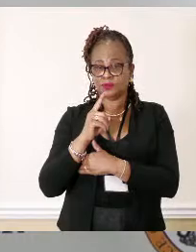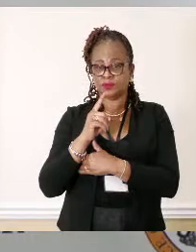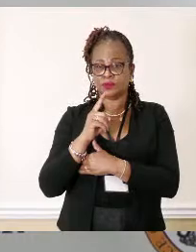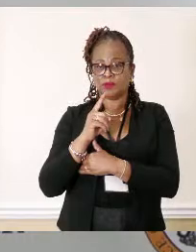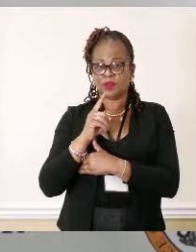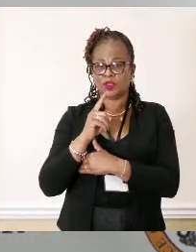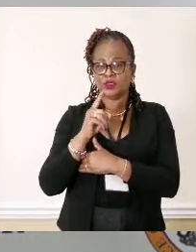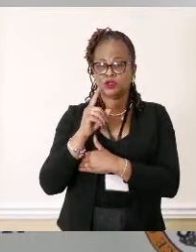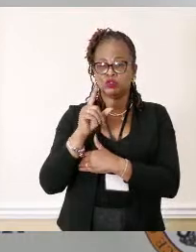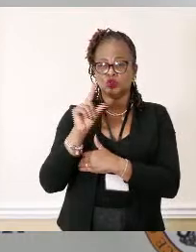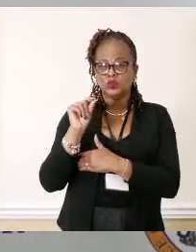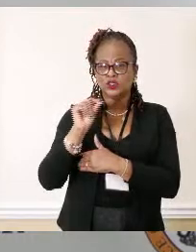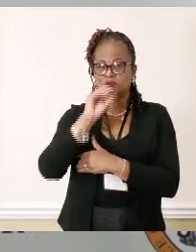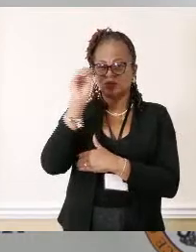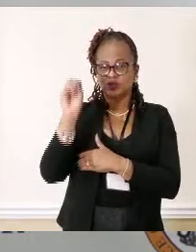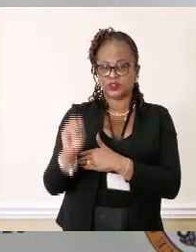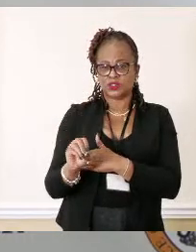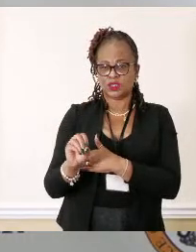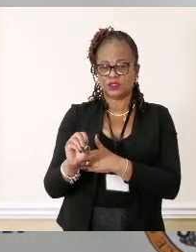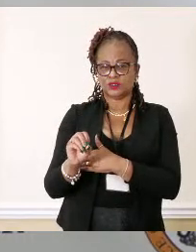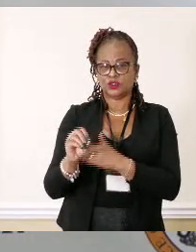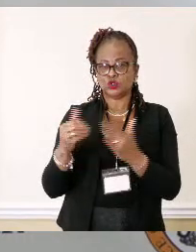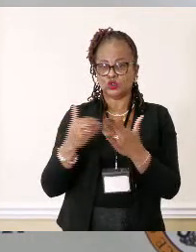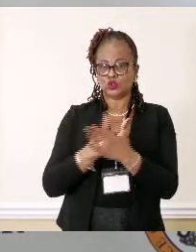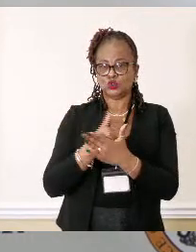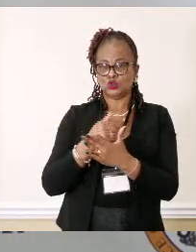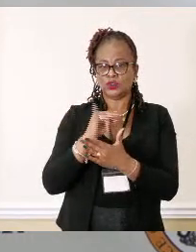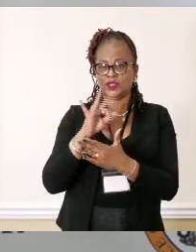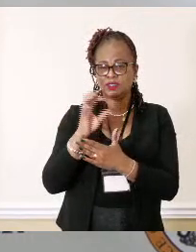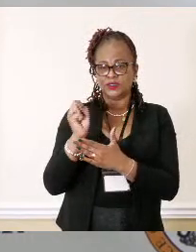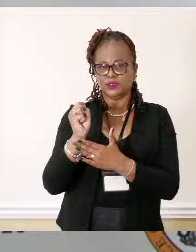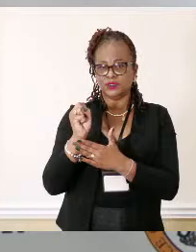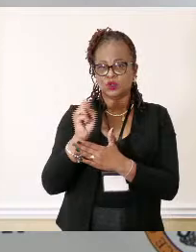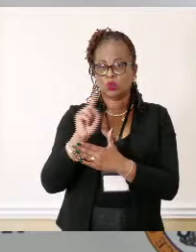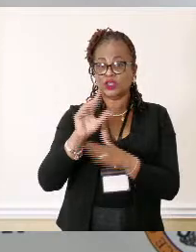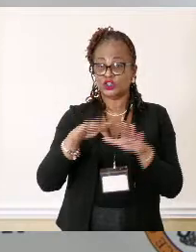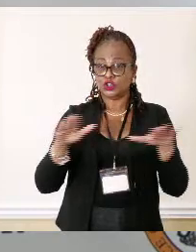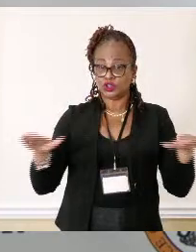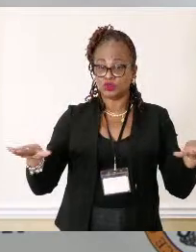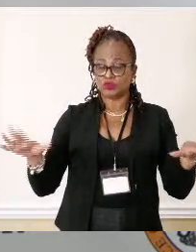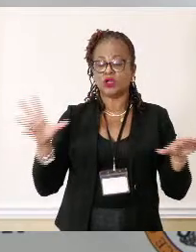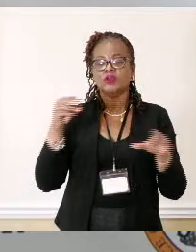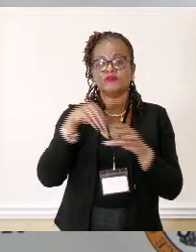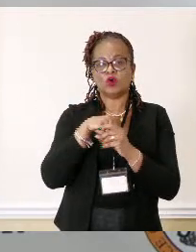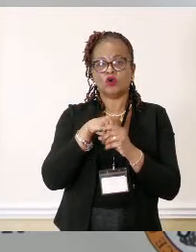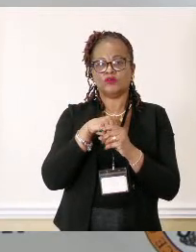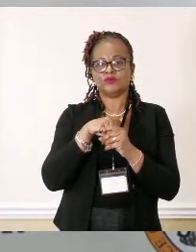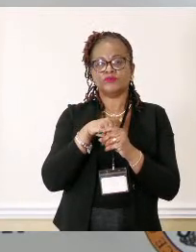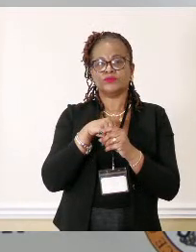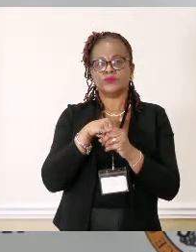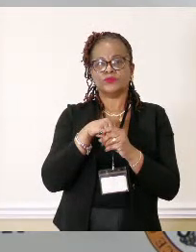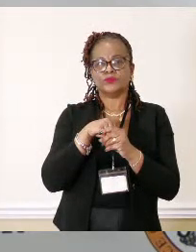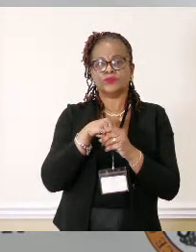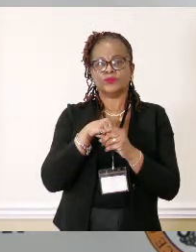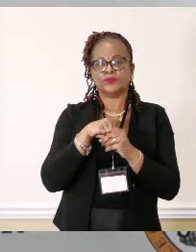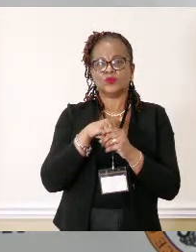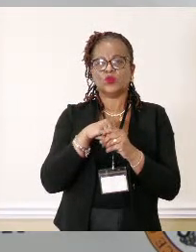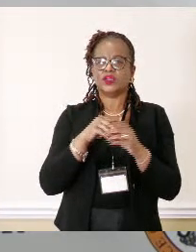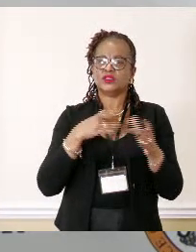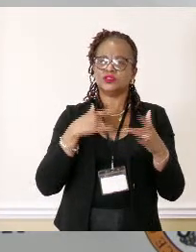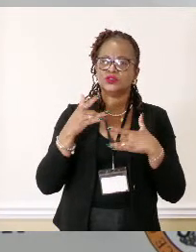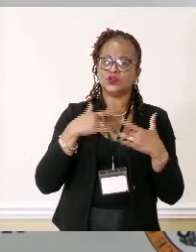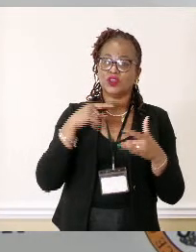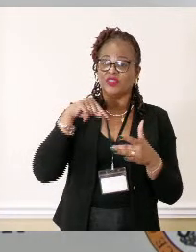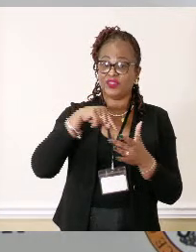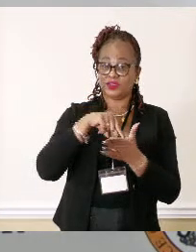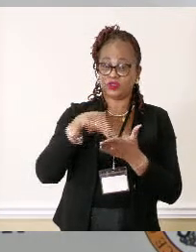a 20% new case statistic where children were involved. We, of course, had a concern this